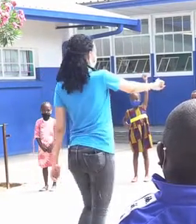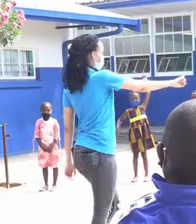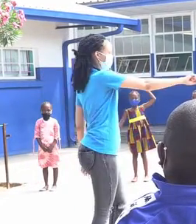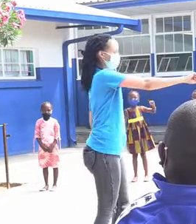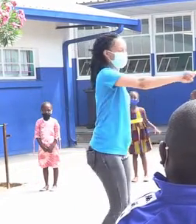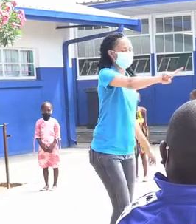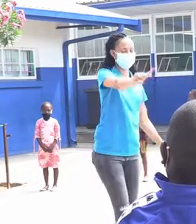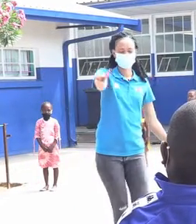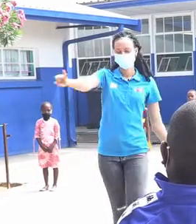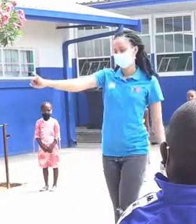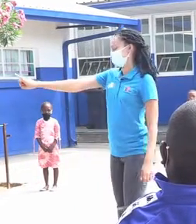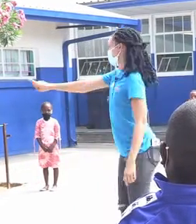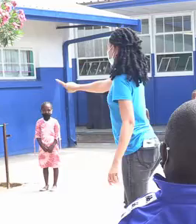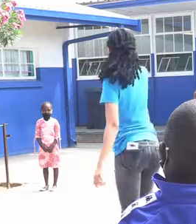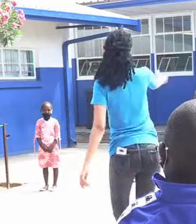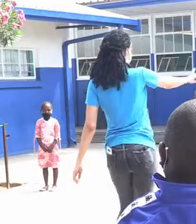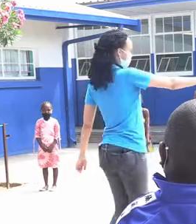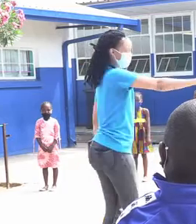Okay.